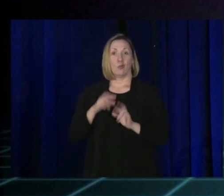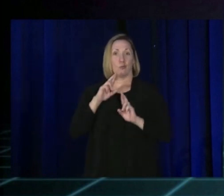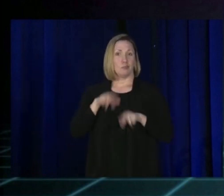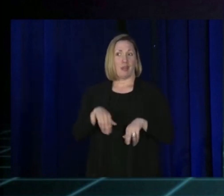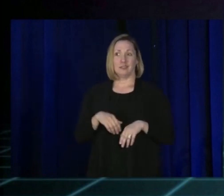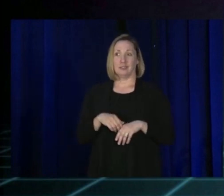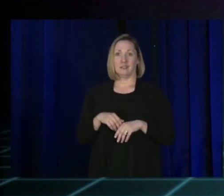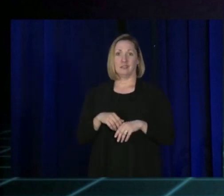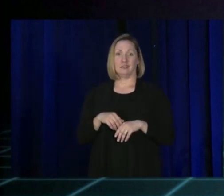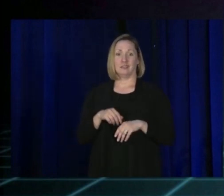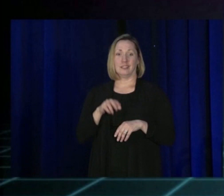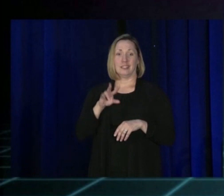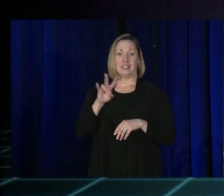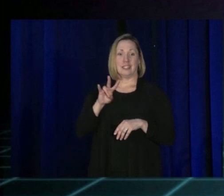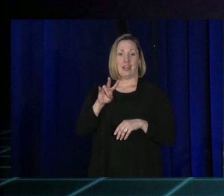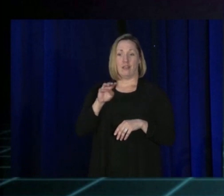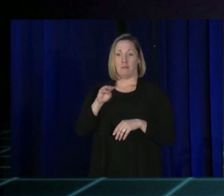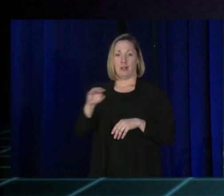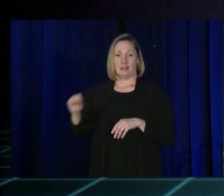7 milliseconds